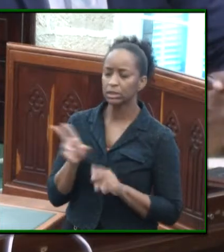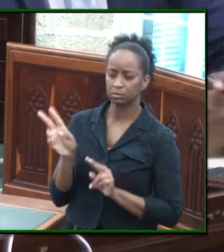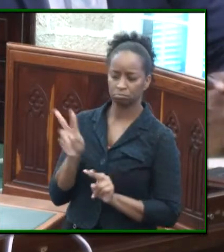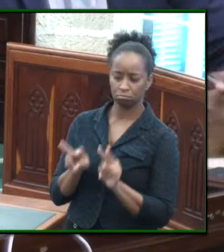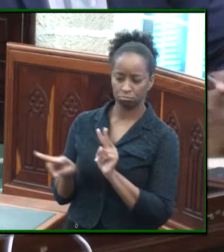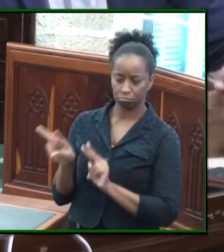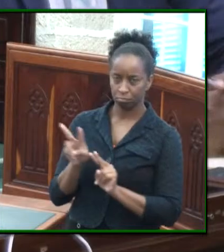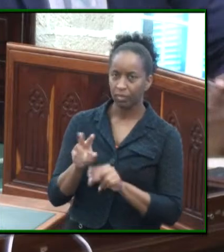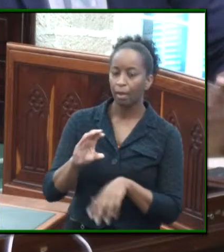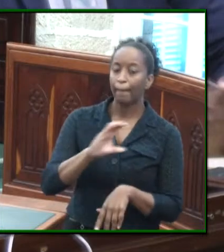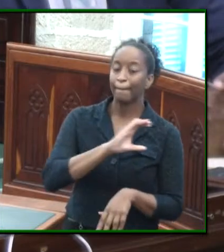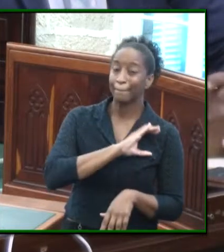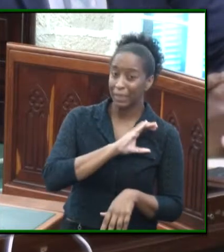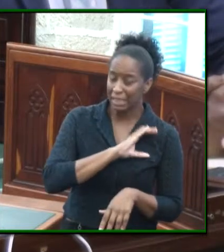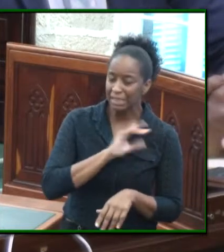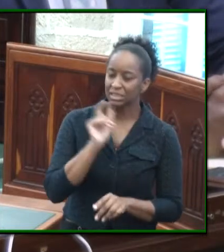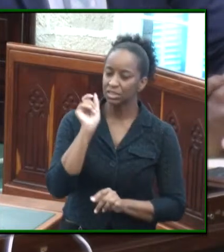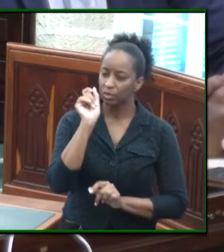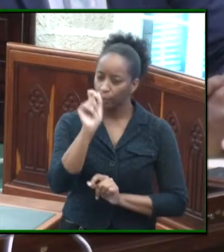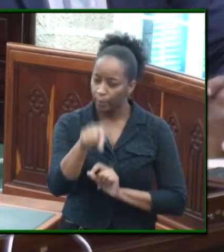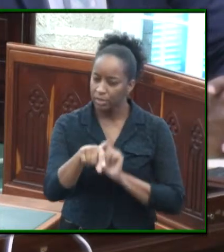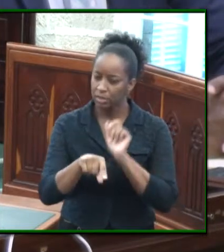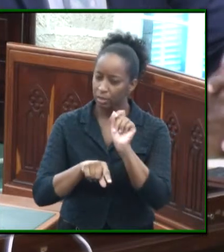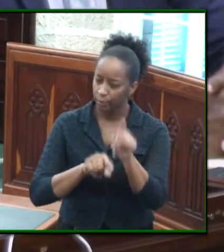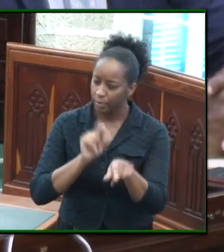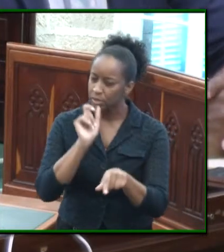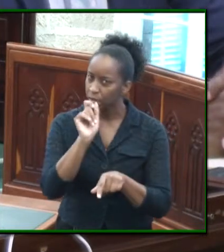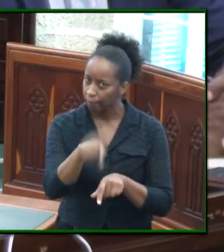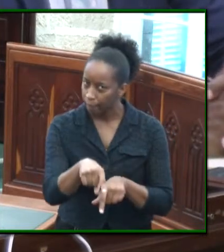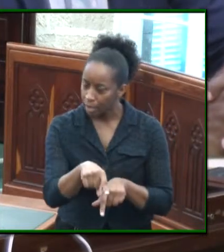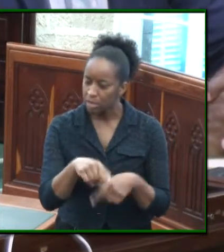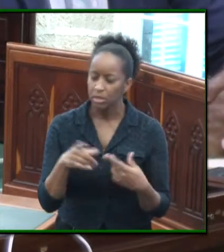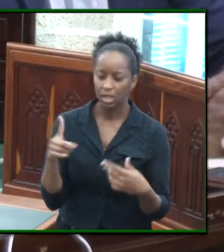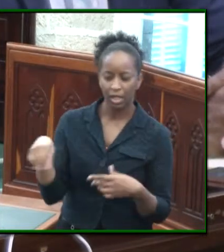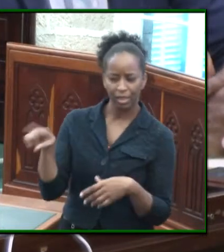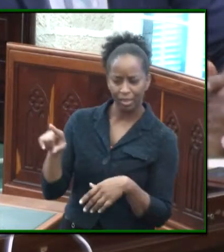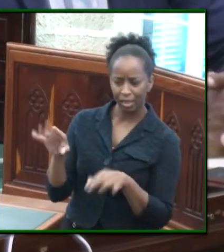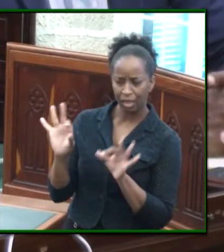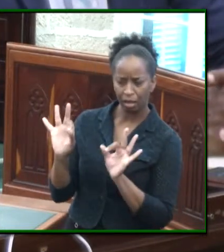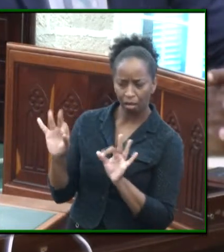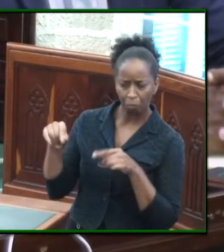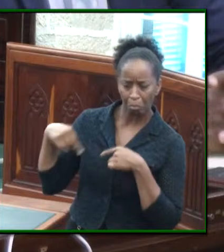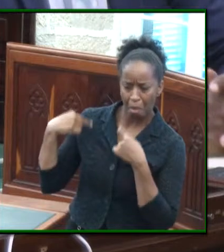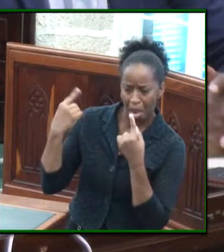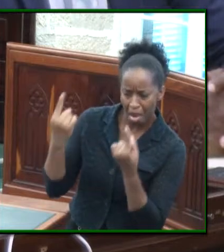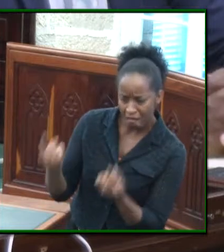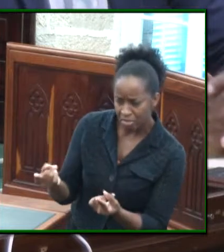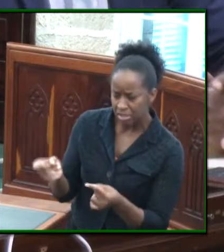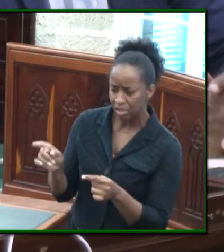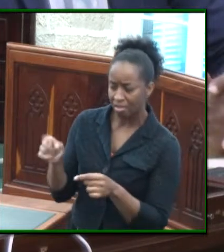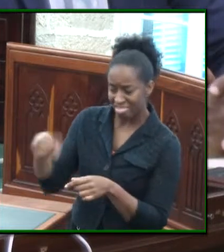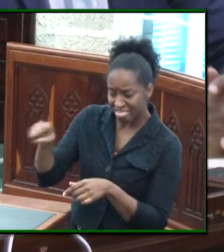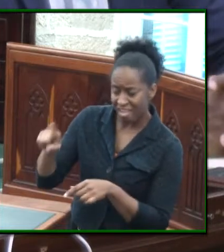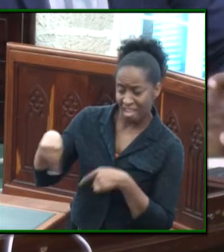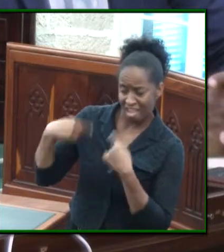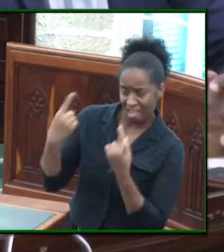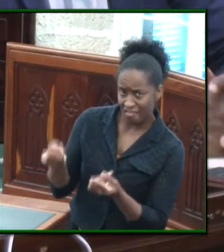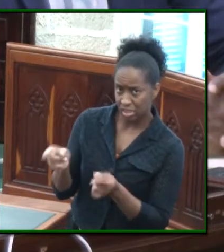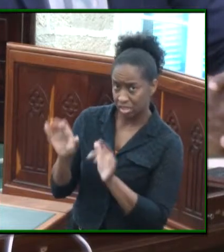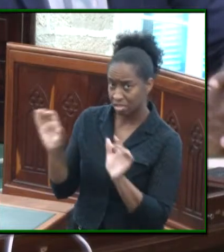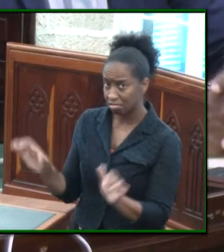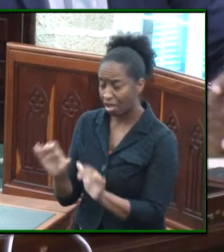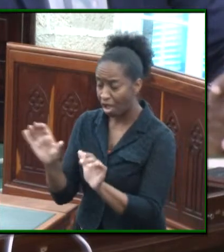in crime? I think you would agree that to go purely on whether or not you have further convictions would be